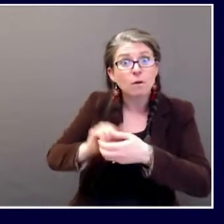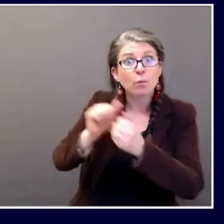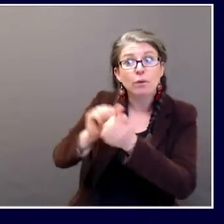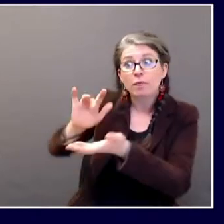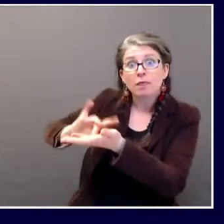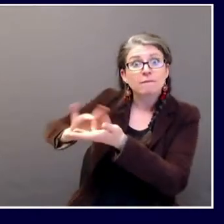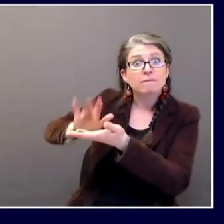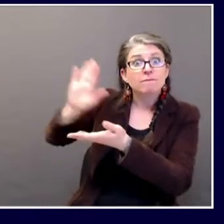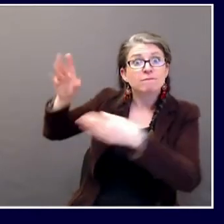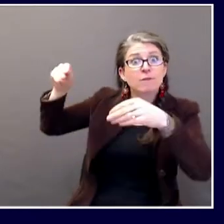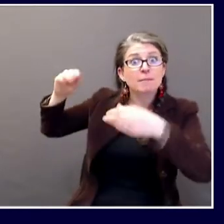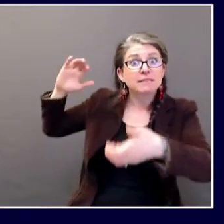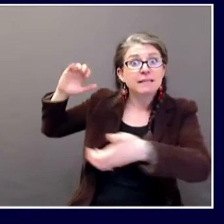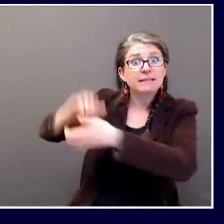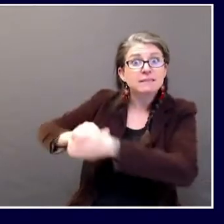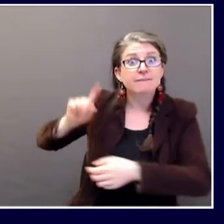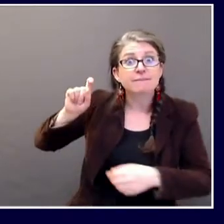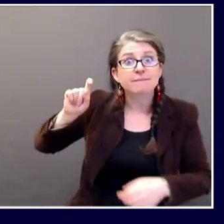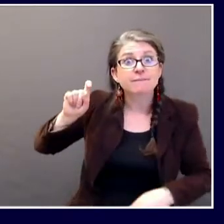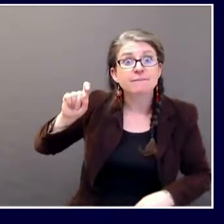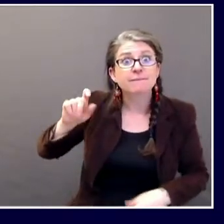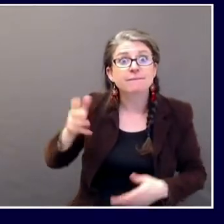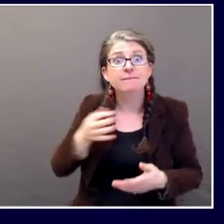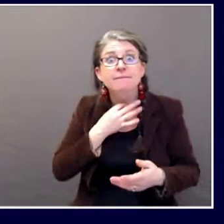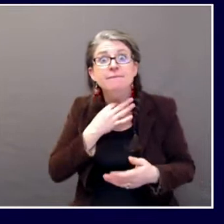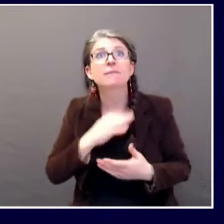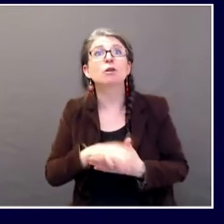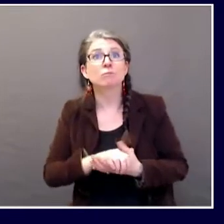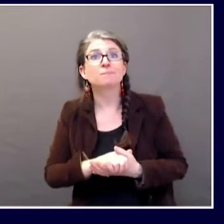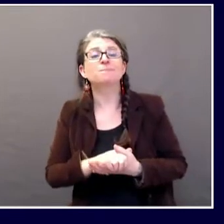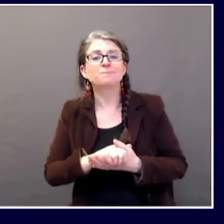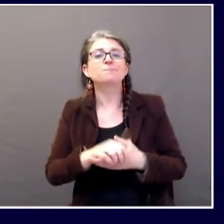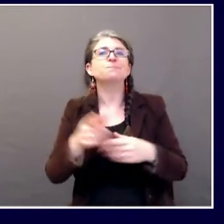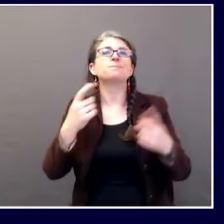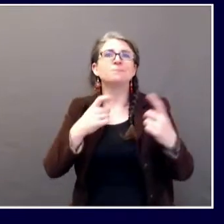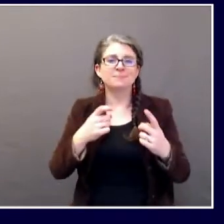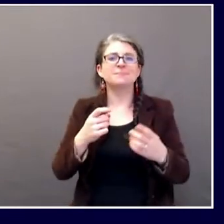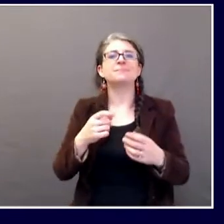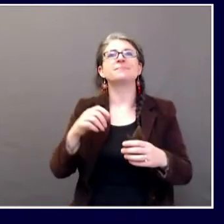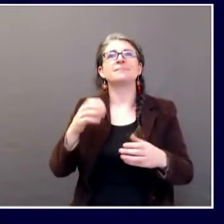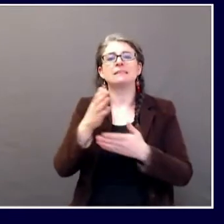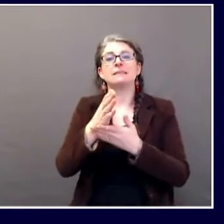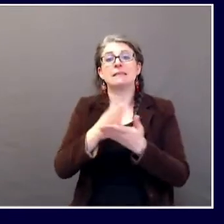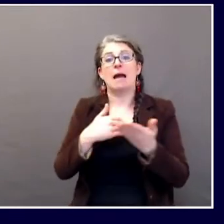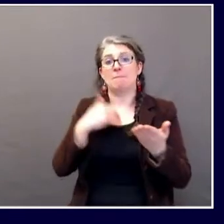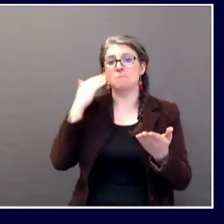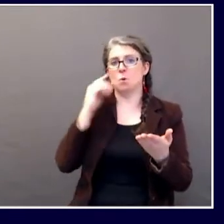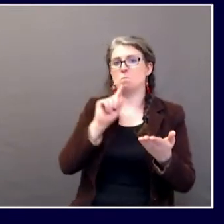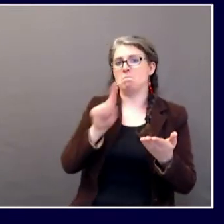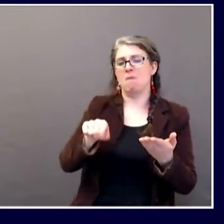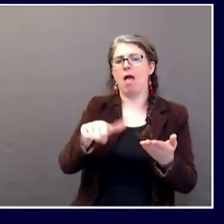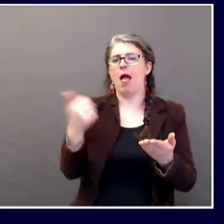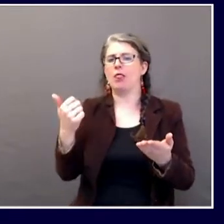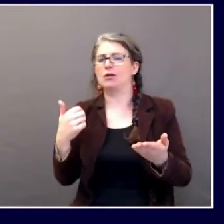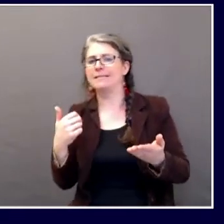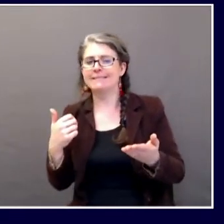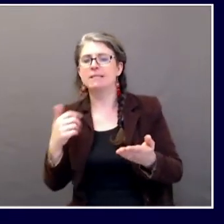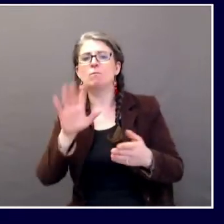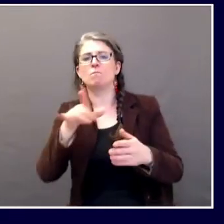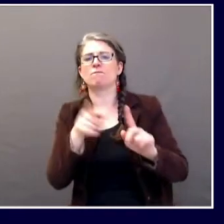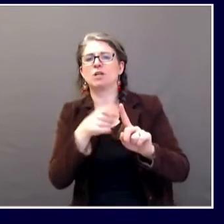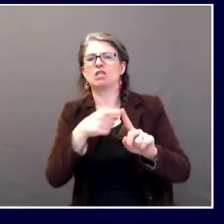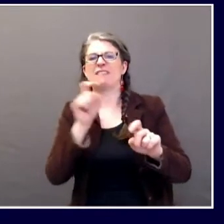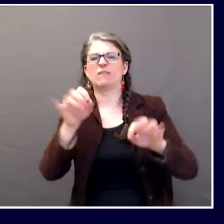some answers on both. Just one really important note. Well, there will be an increase. You noted that it would